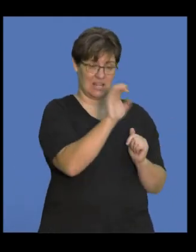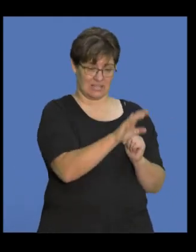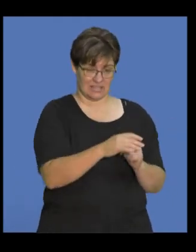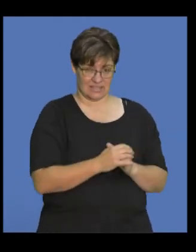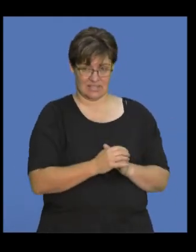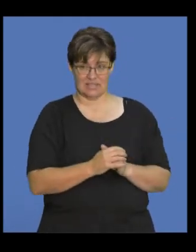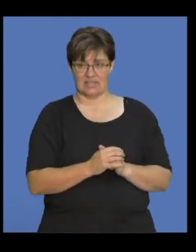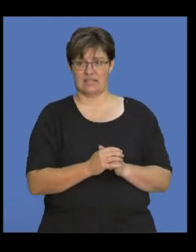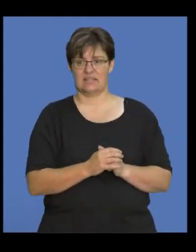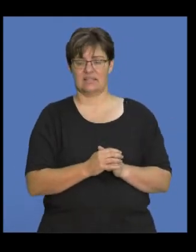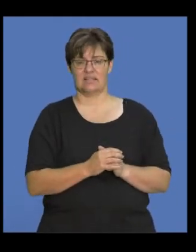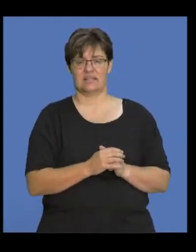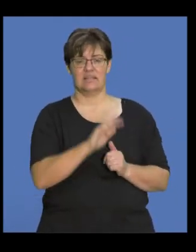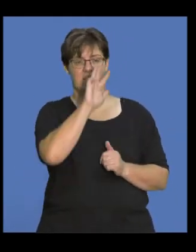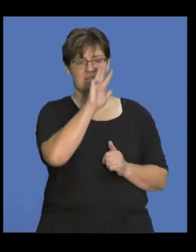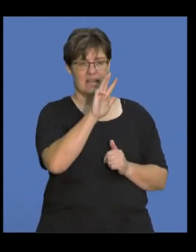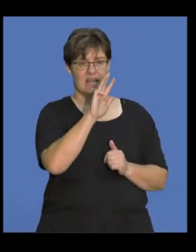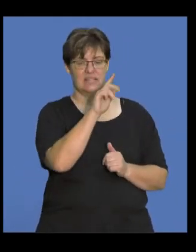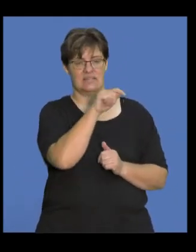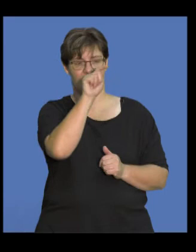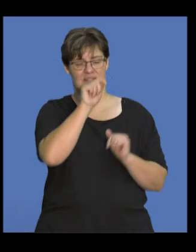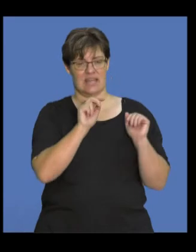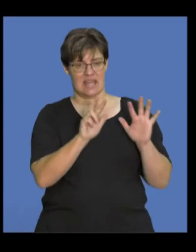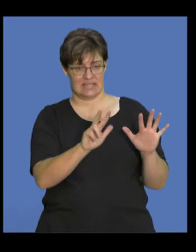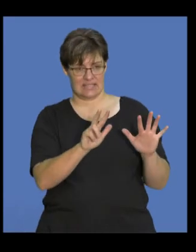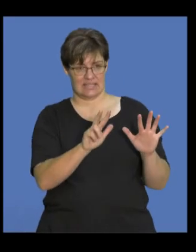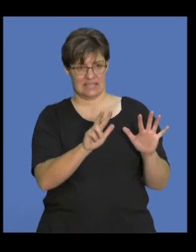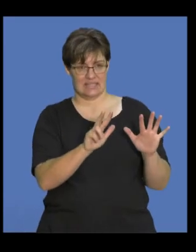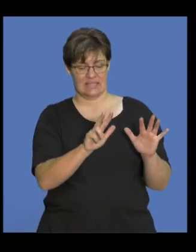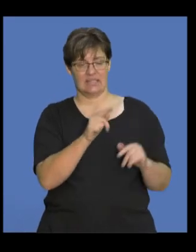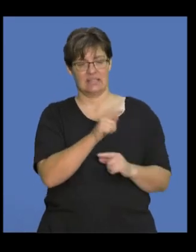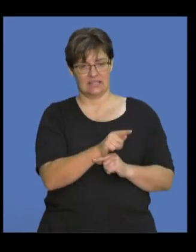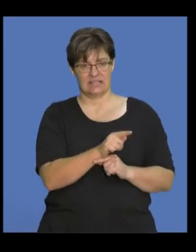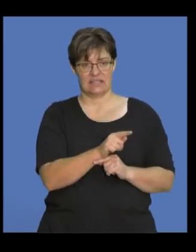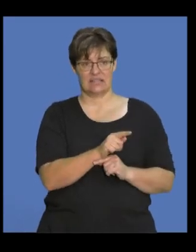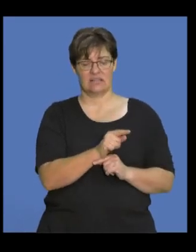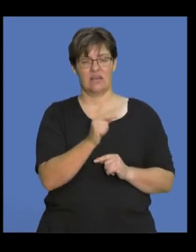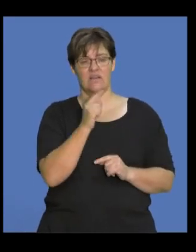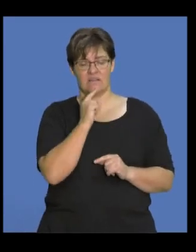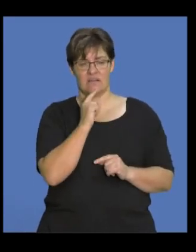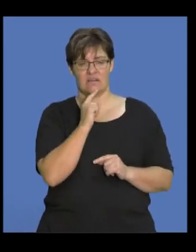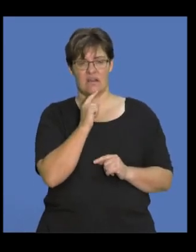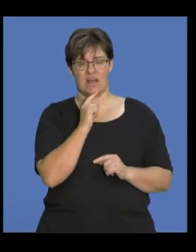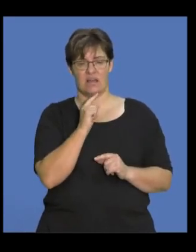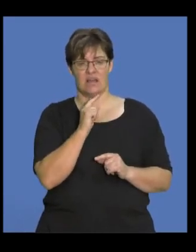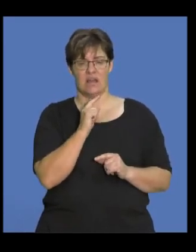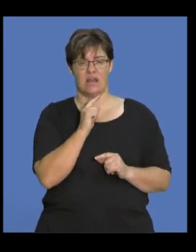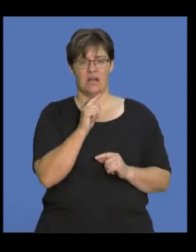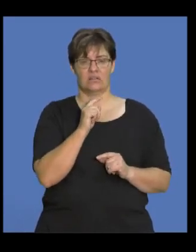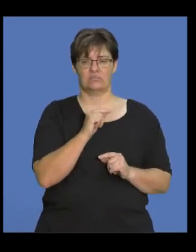this will just be 9 divided by 8, and then from there I will take a square root on both